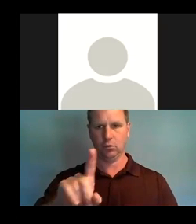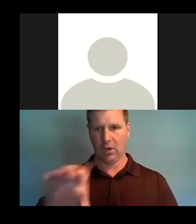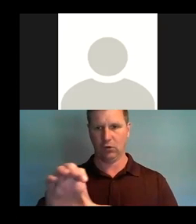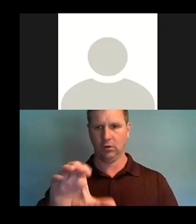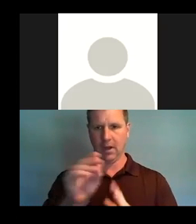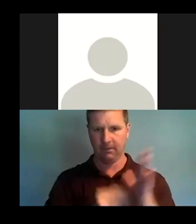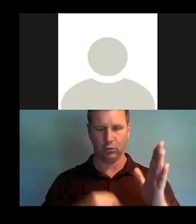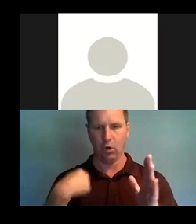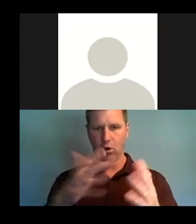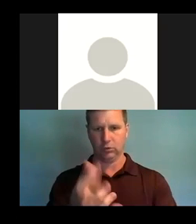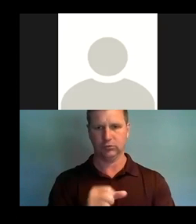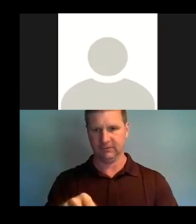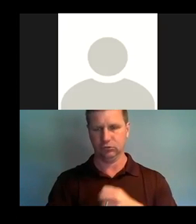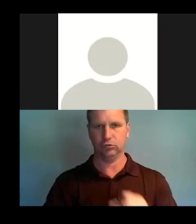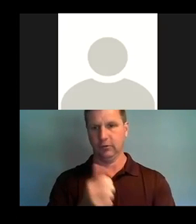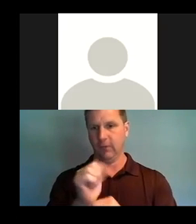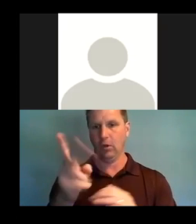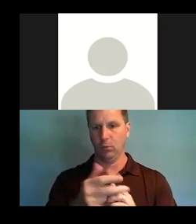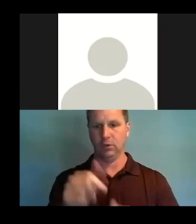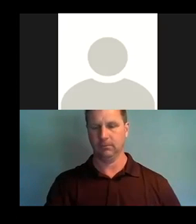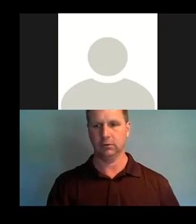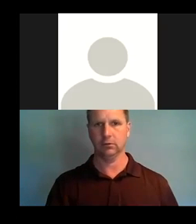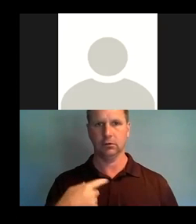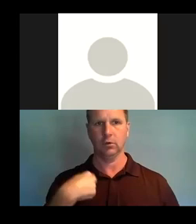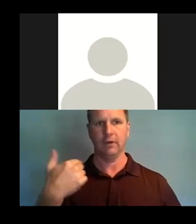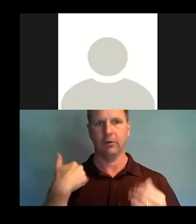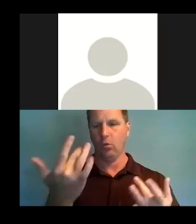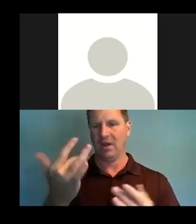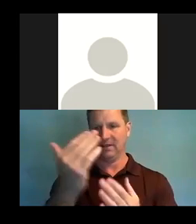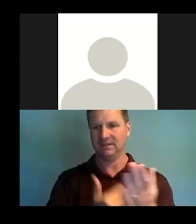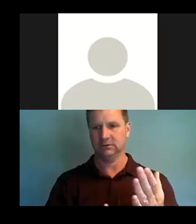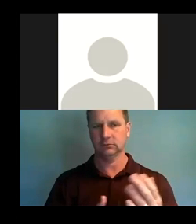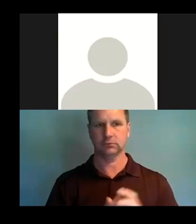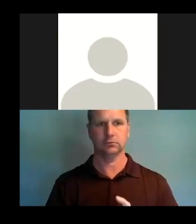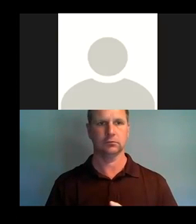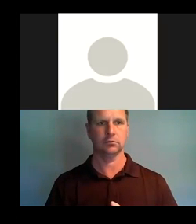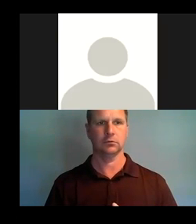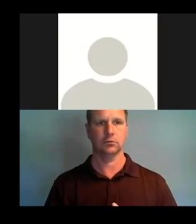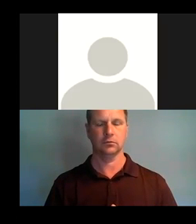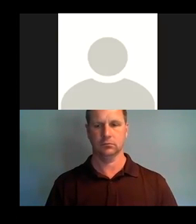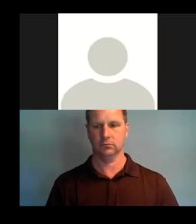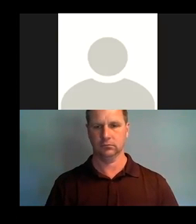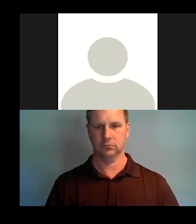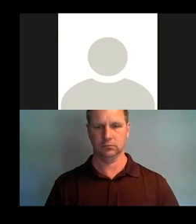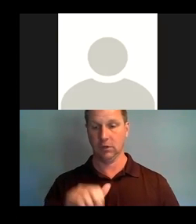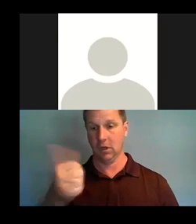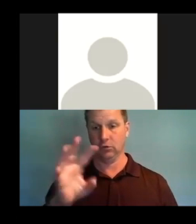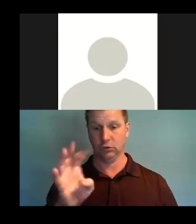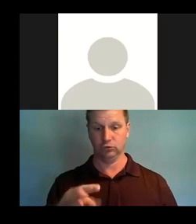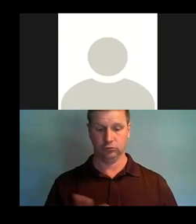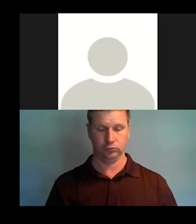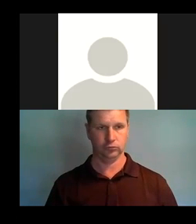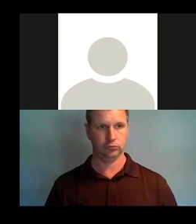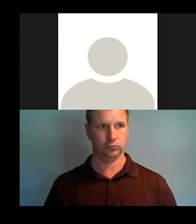we've already received this year and follow up with them. Yeah, we've kept a waiting list is what we've done. Great. Any other questions?